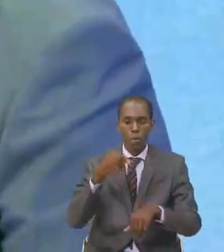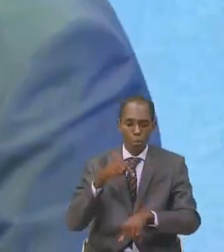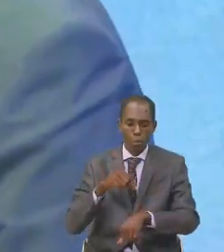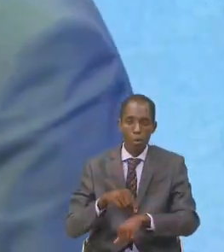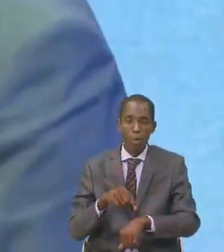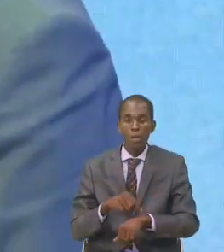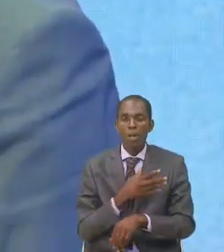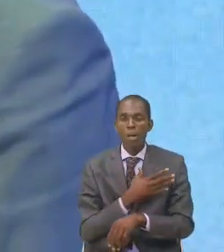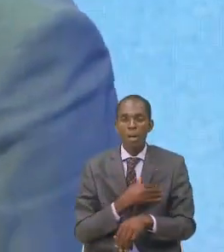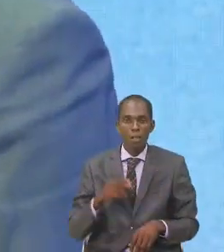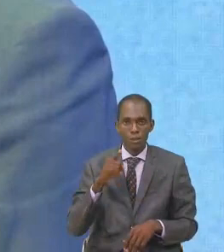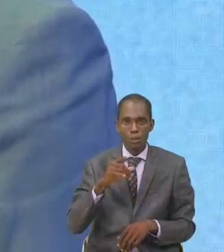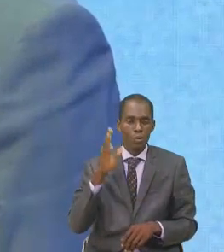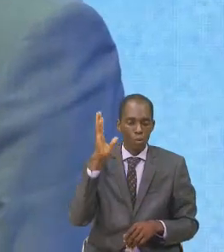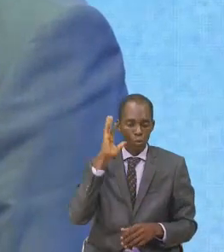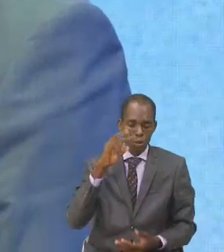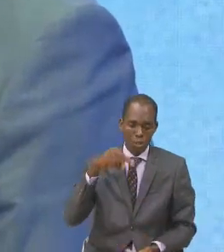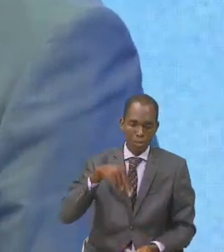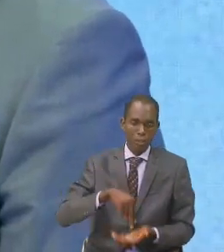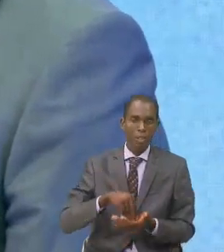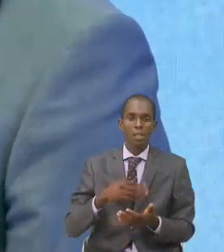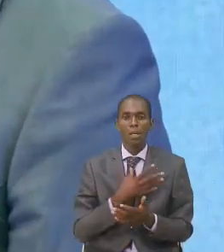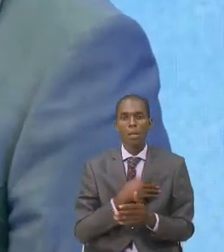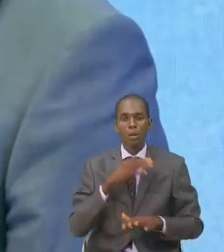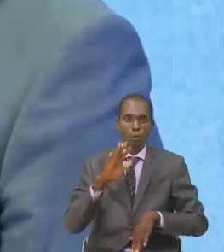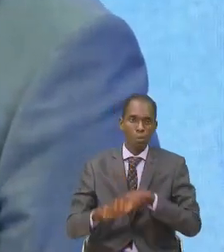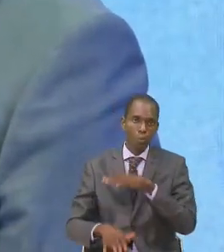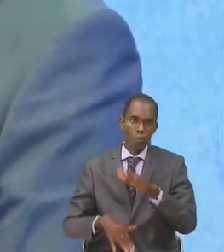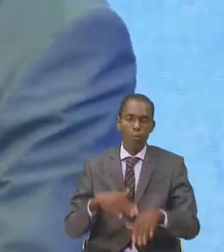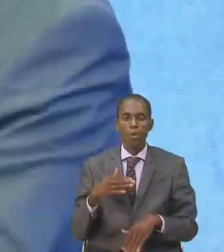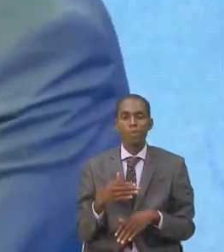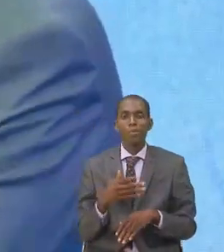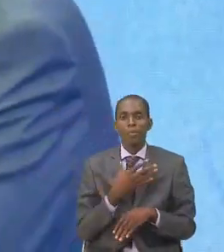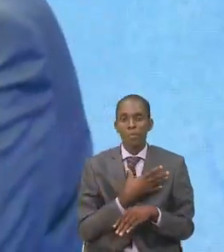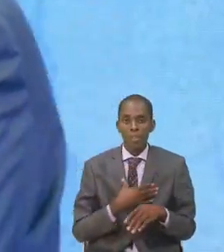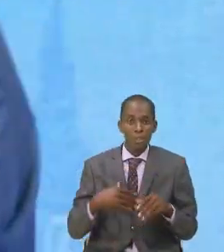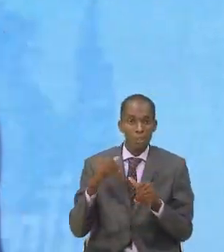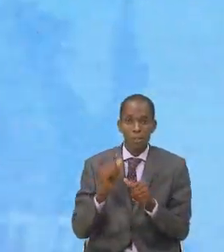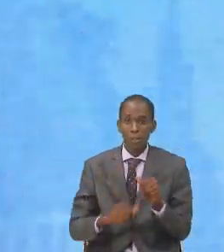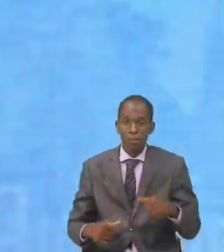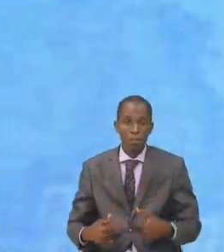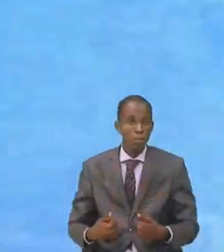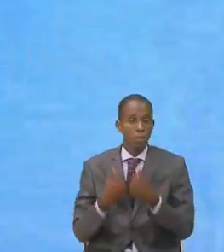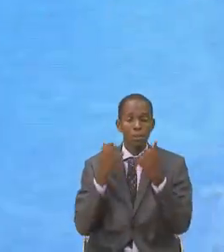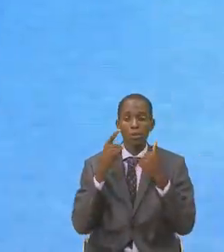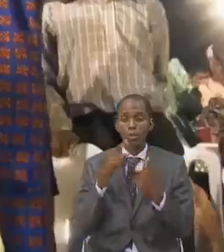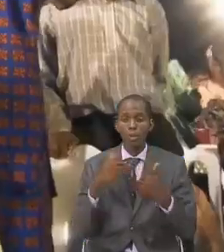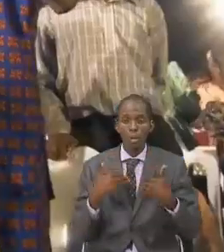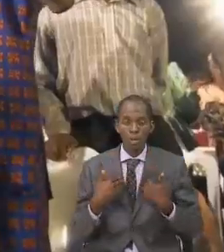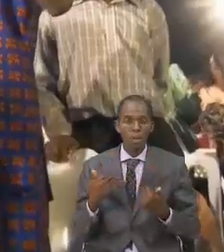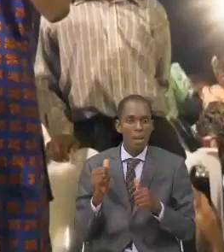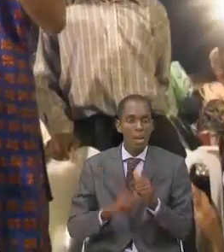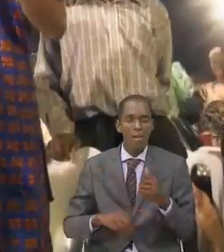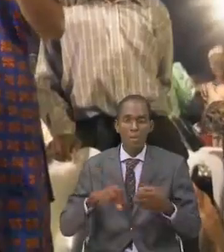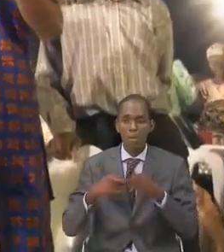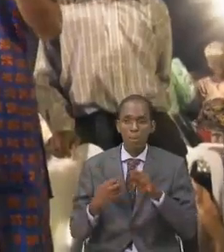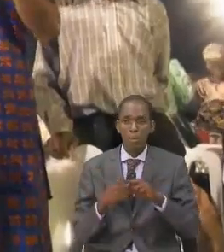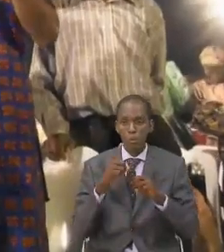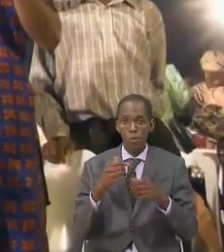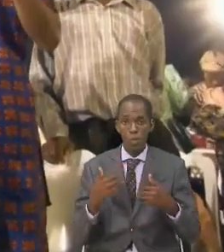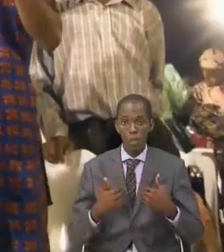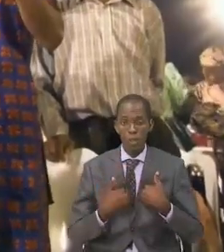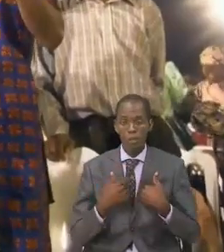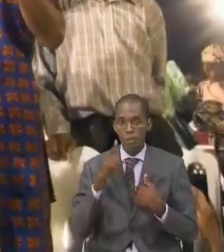will strengthen your bones, strengthen your joints. You rise up and you are going to walk. And